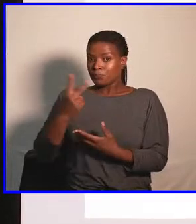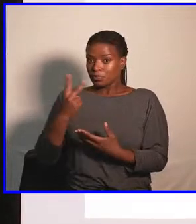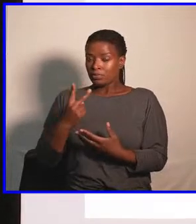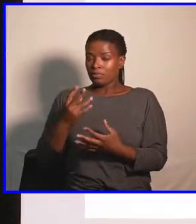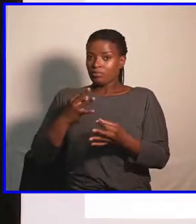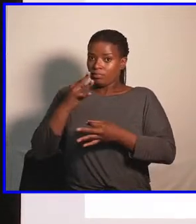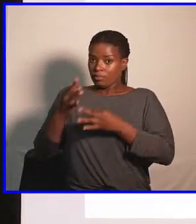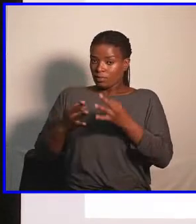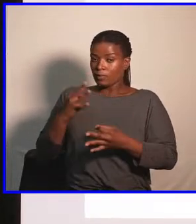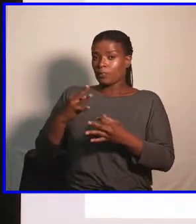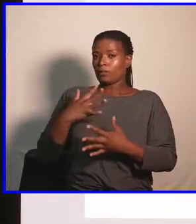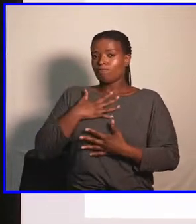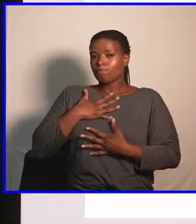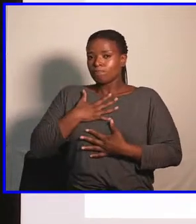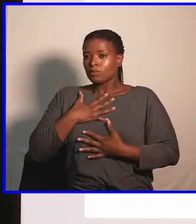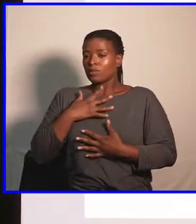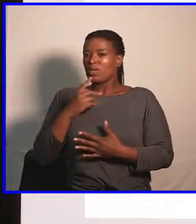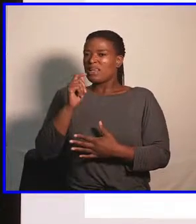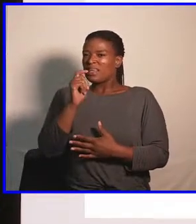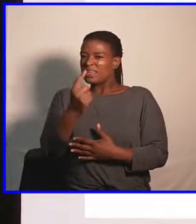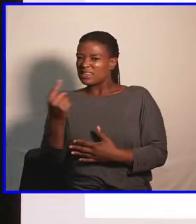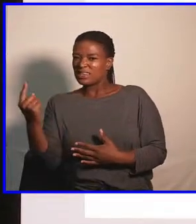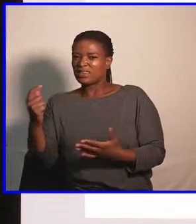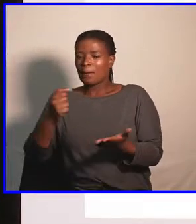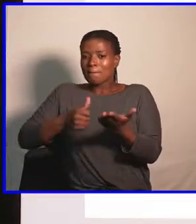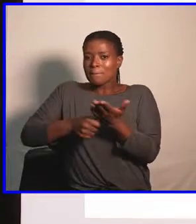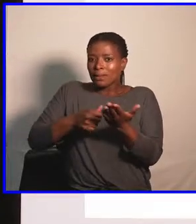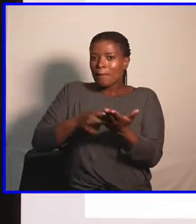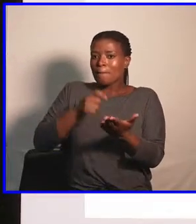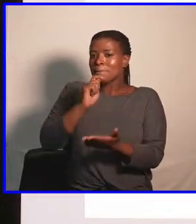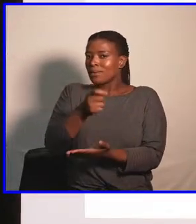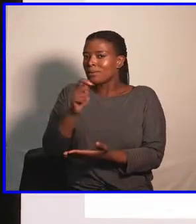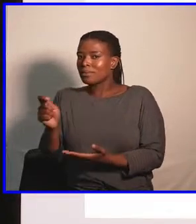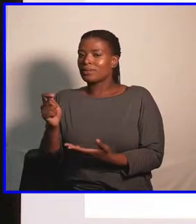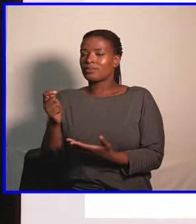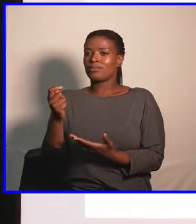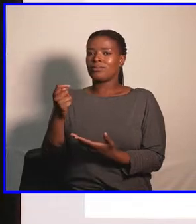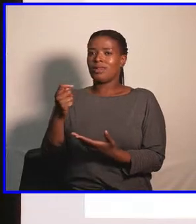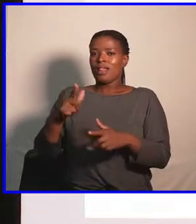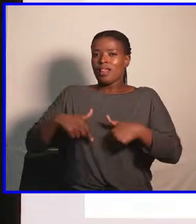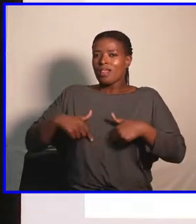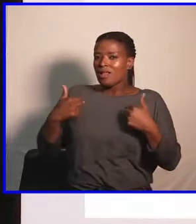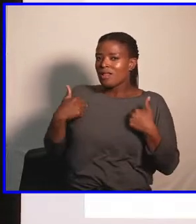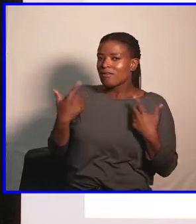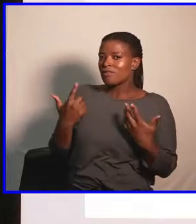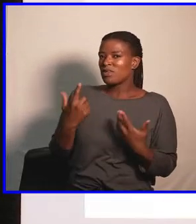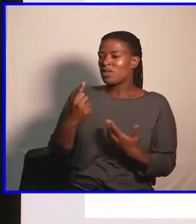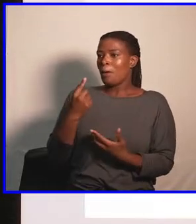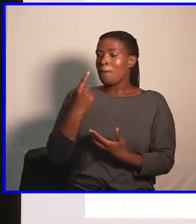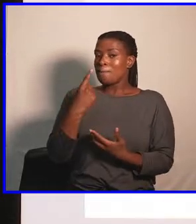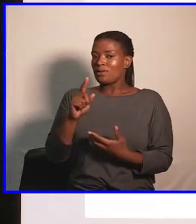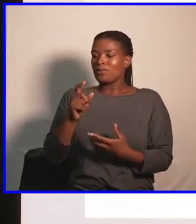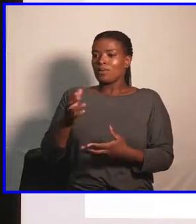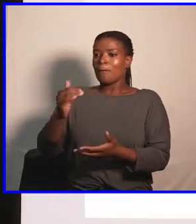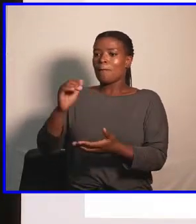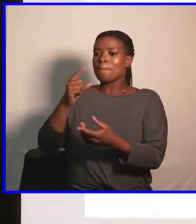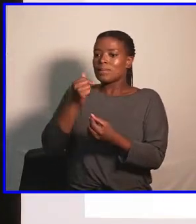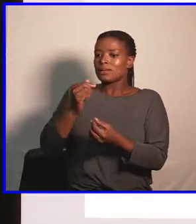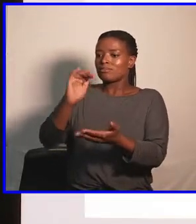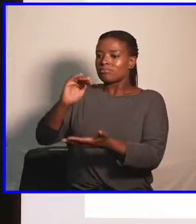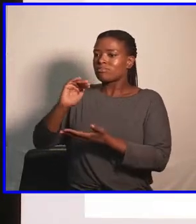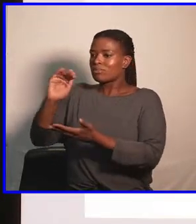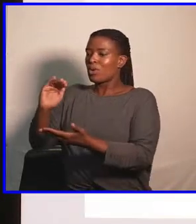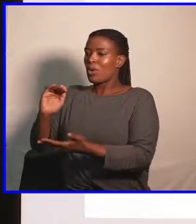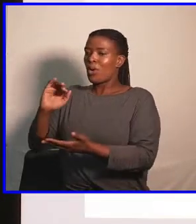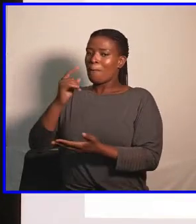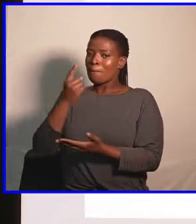to acknowledge every single taxpayer whose lives we touch, hopefully not only by collecting taxes from you,